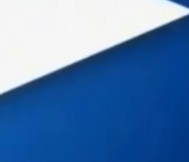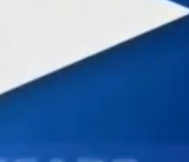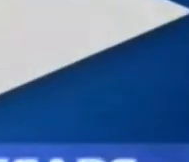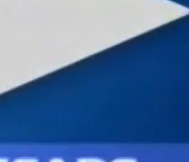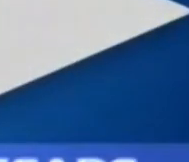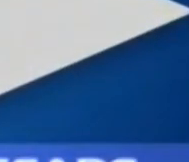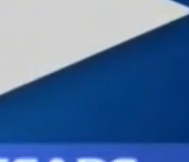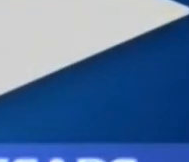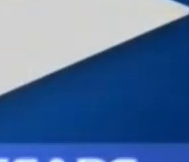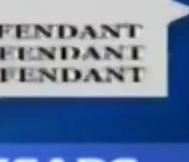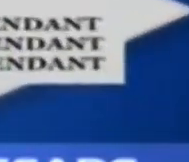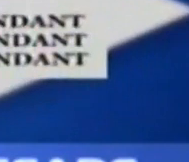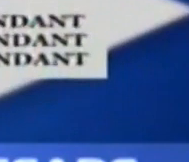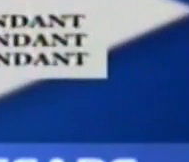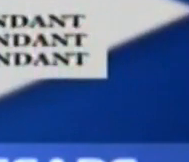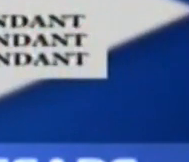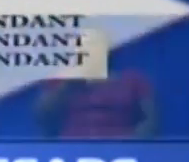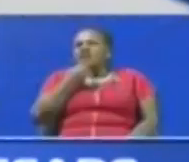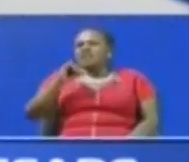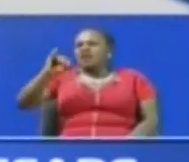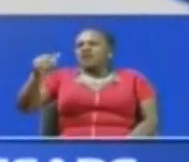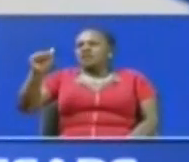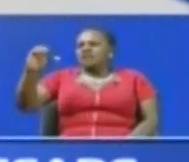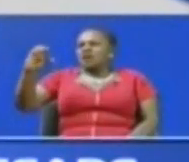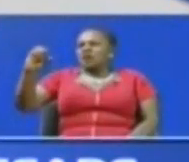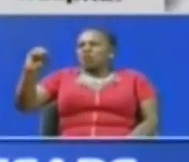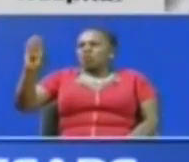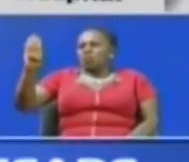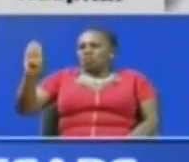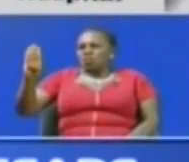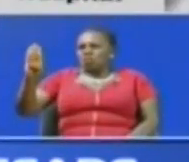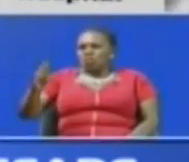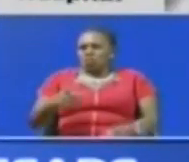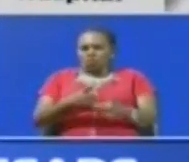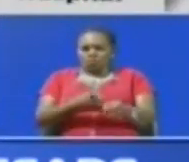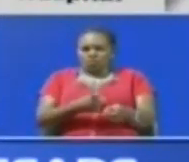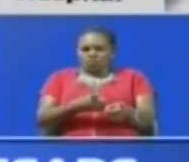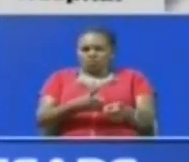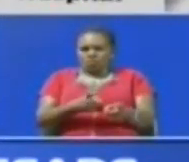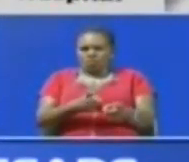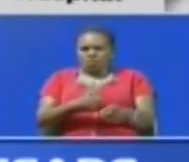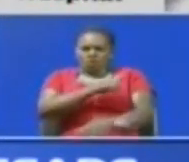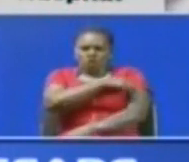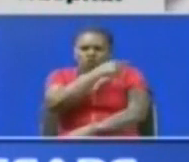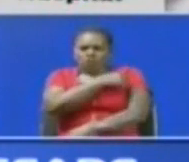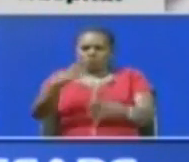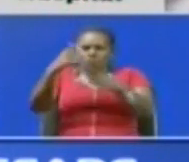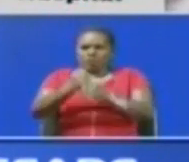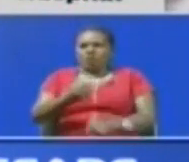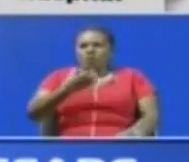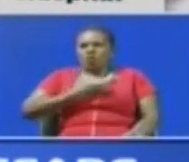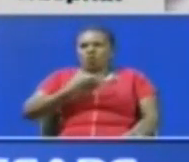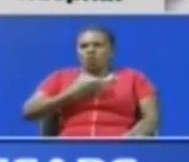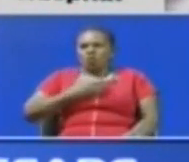Dr. John Ondeko, the father to Jacob Olwochi Ondeko, sued the Kenya Hospital Association, which owns the